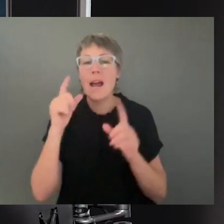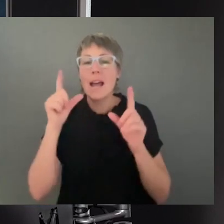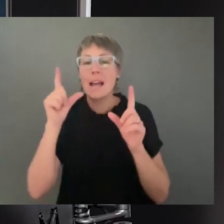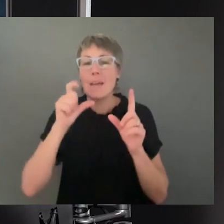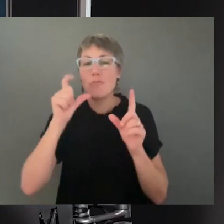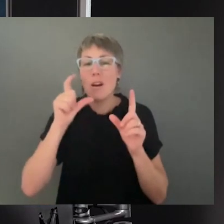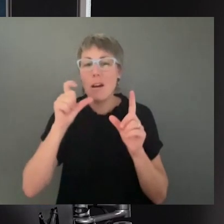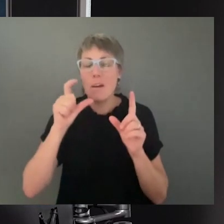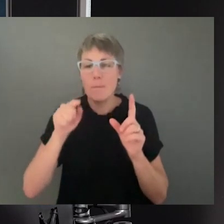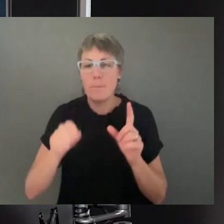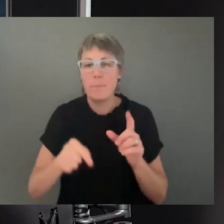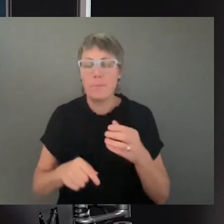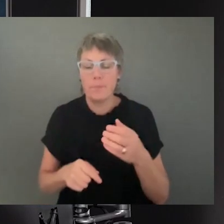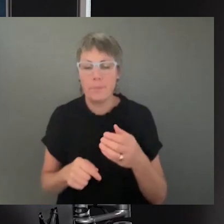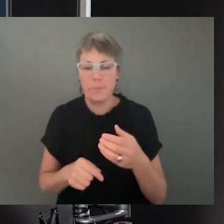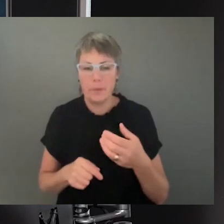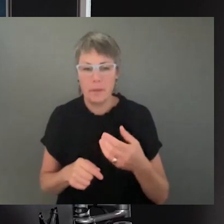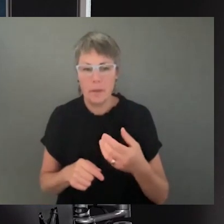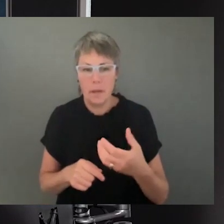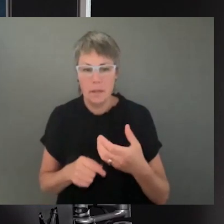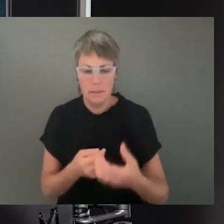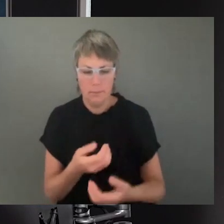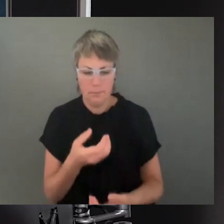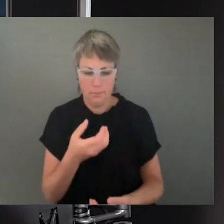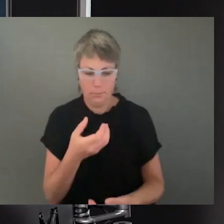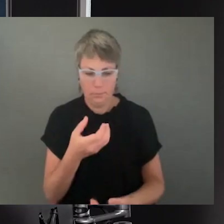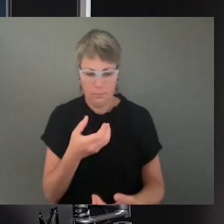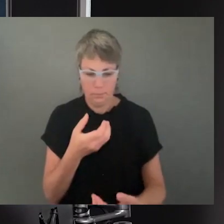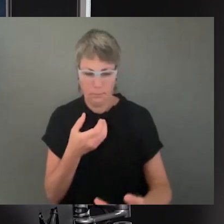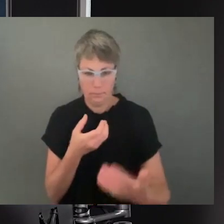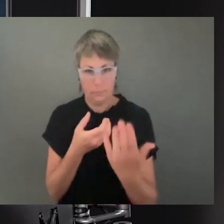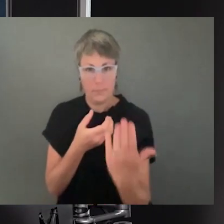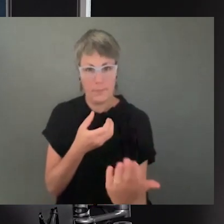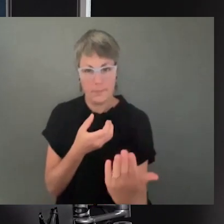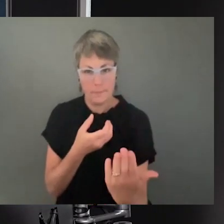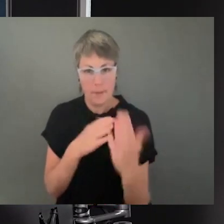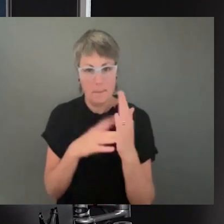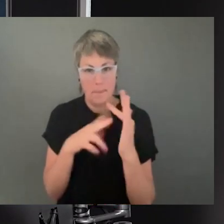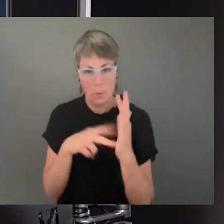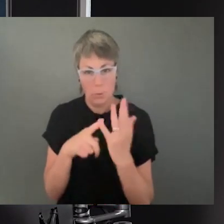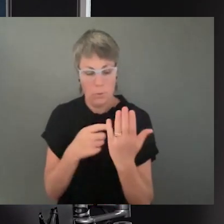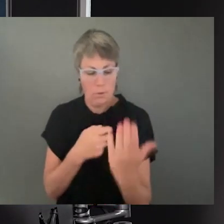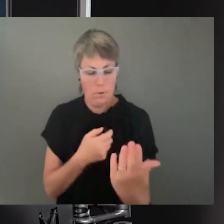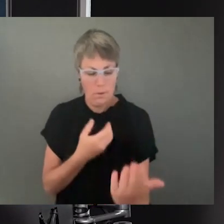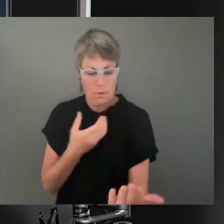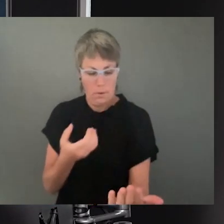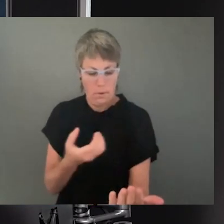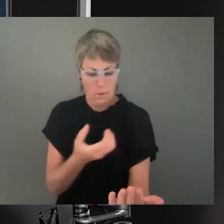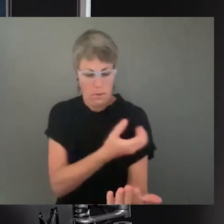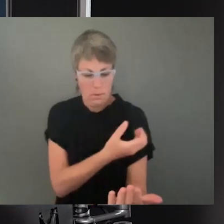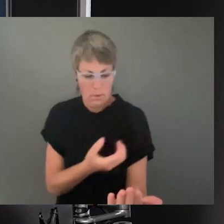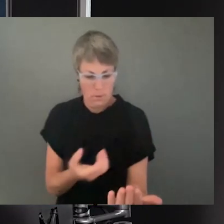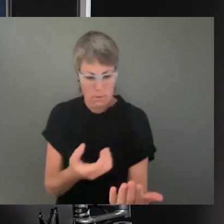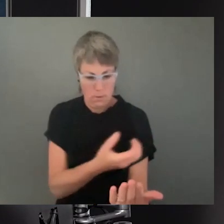had to use a camera before. But if you've got the phone in the right position, it can read to you